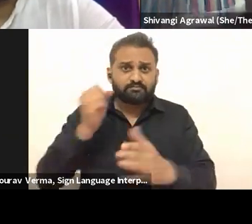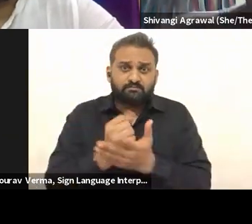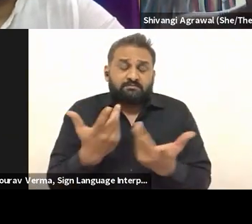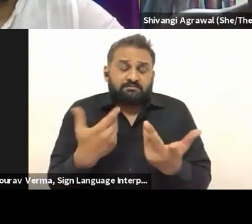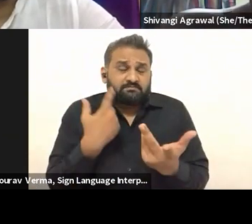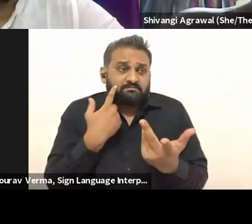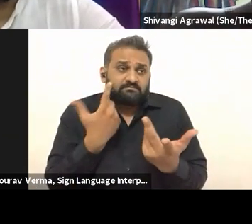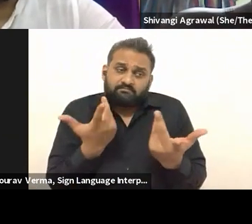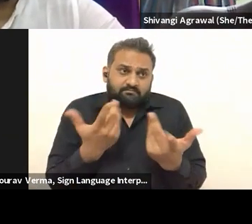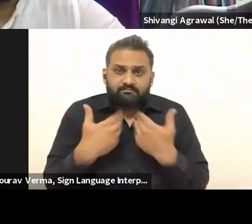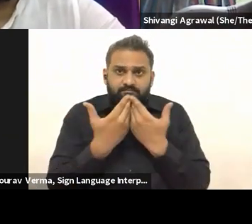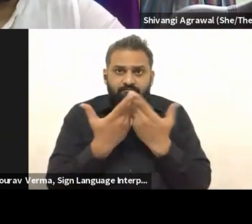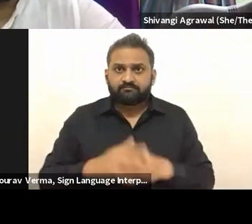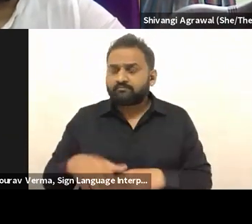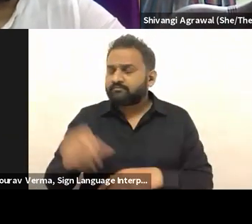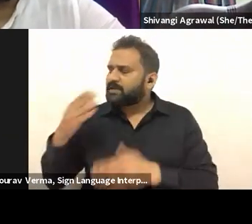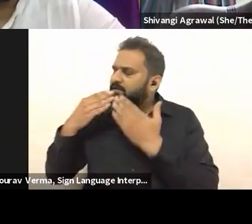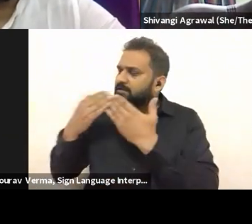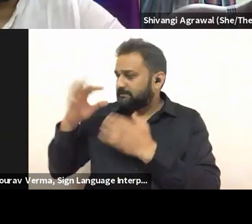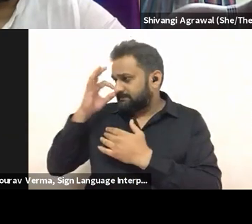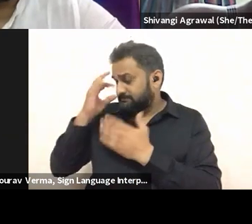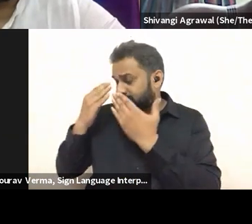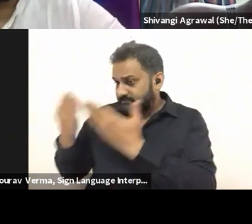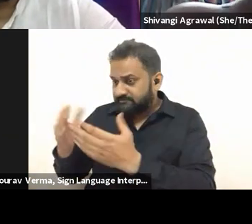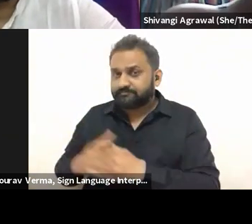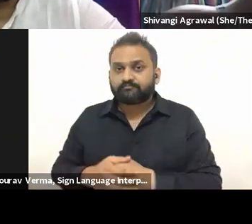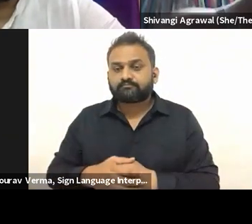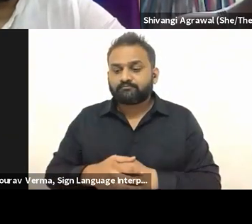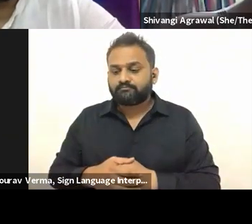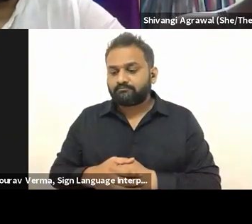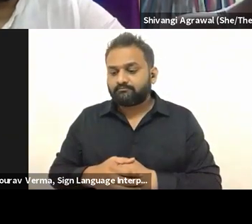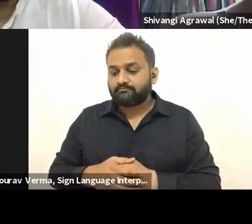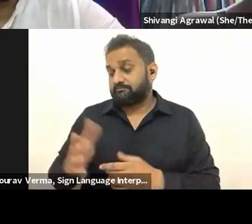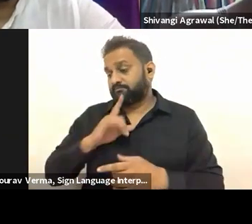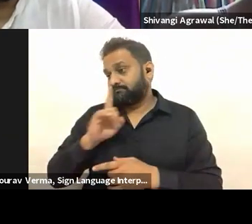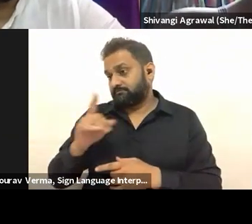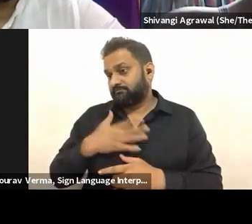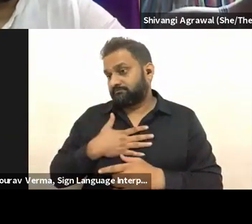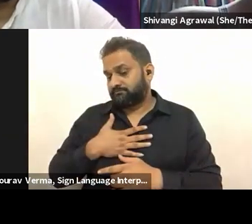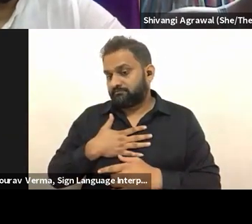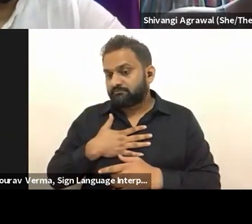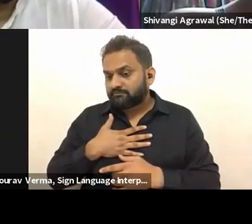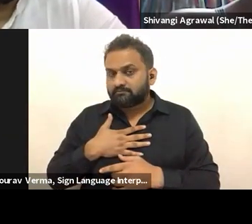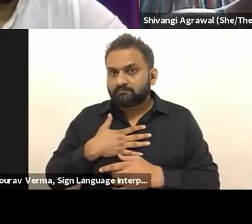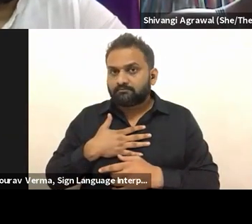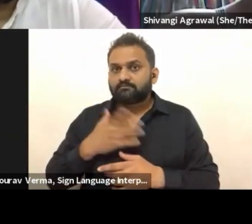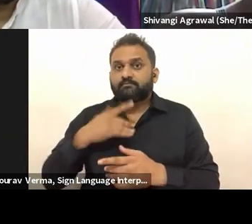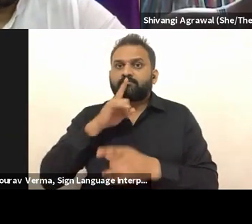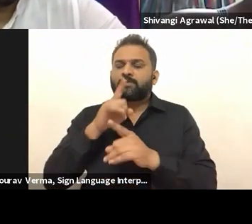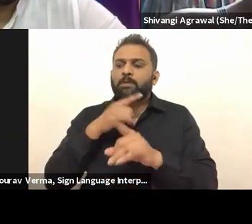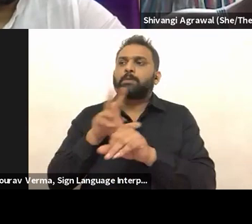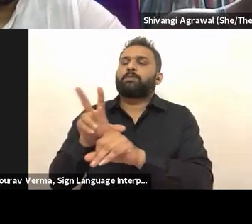that's what I'll say. Thanks, Shivangi, and thanks for that plea. I resonate that plea. I echo it for